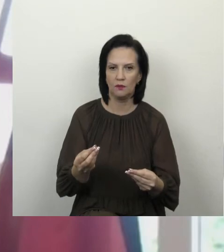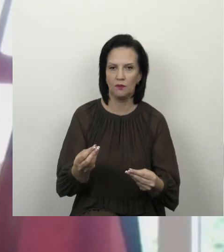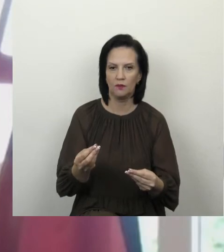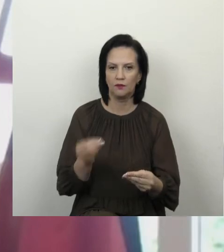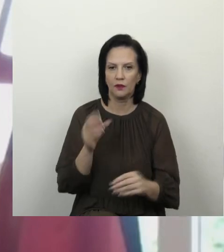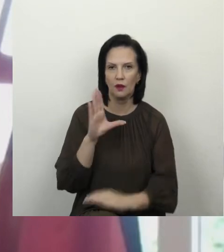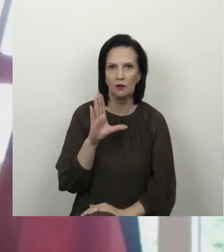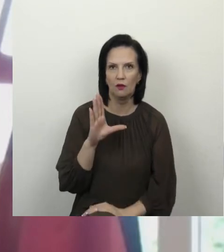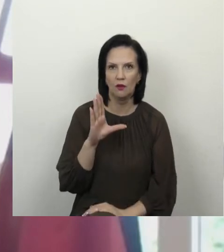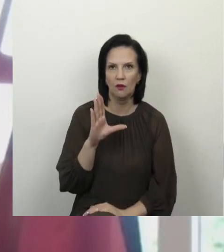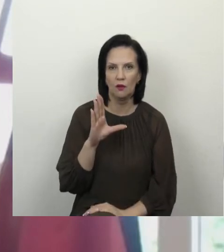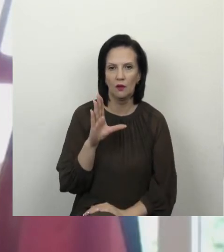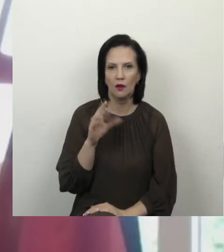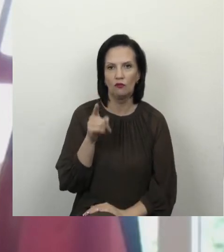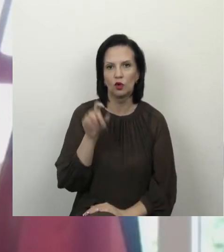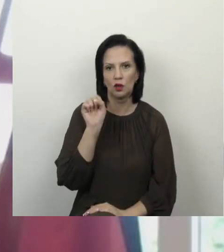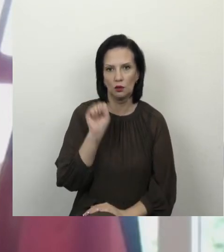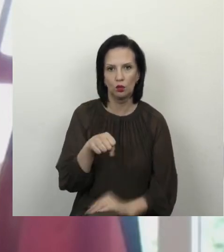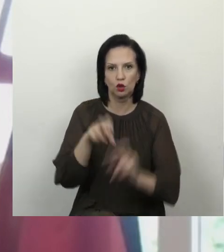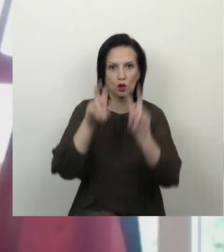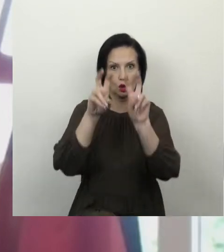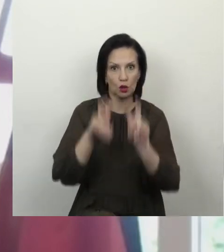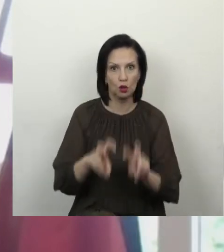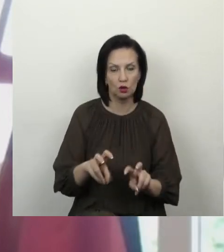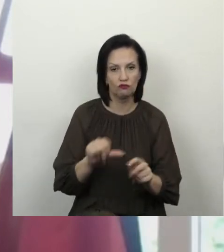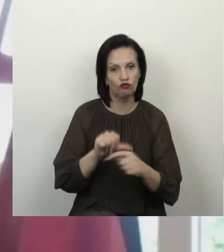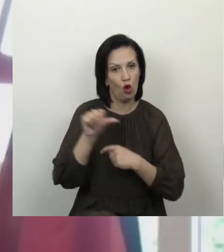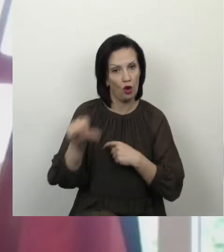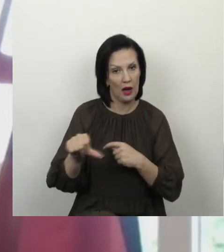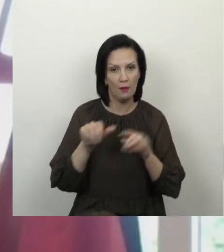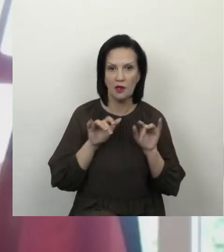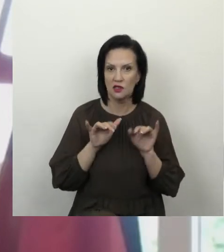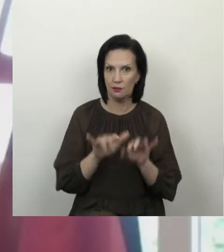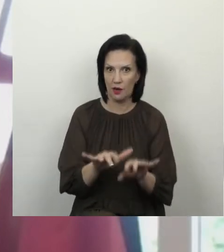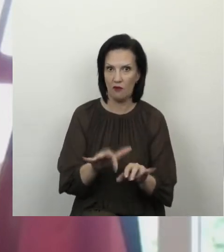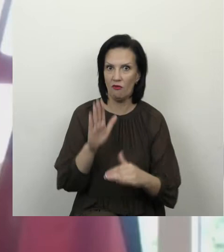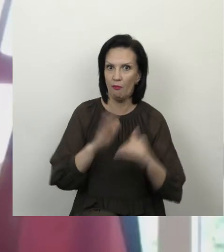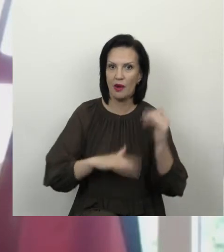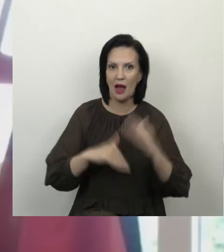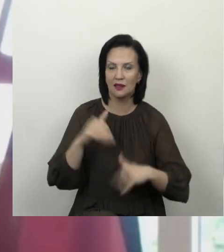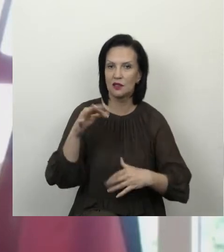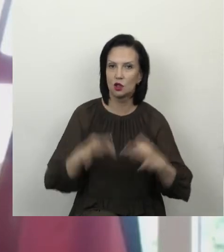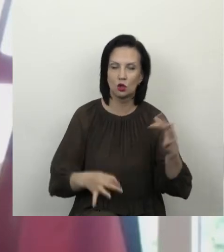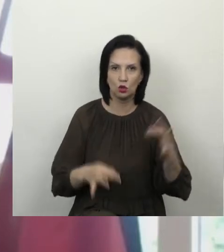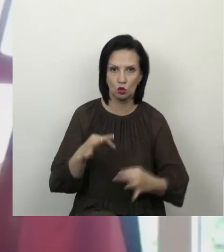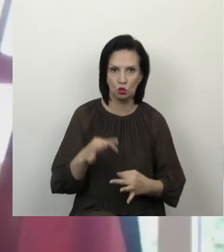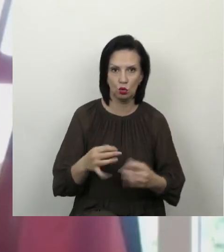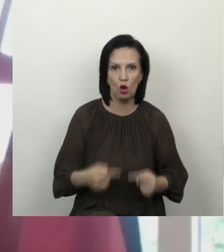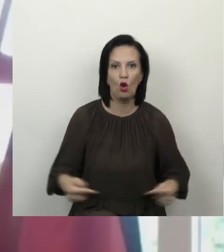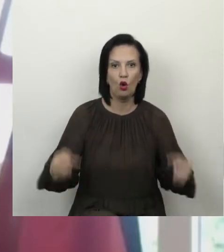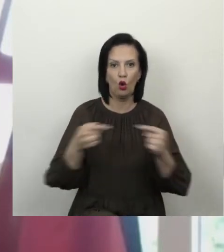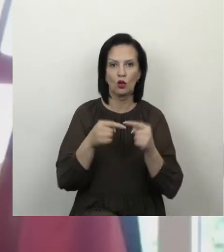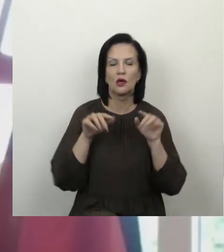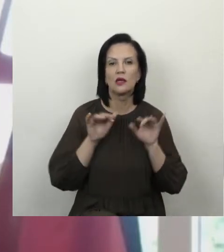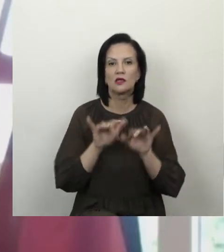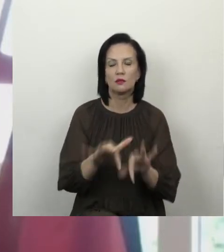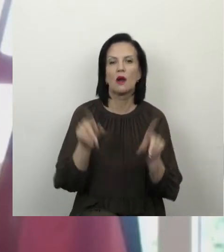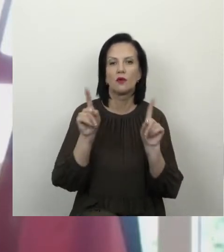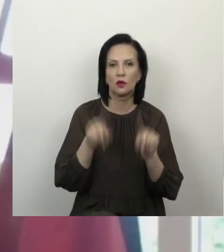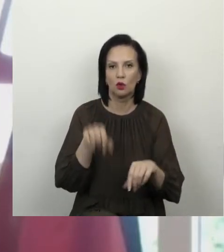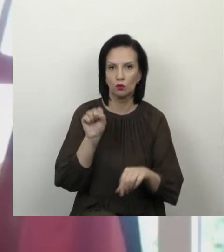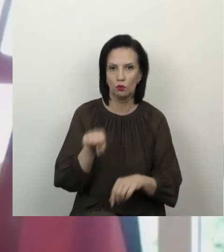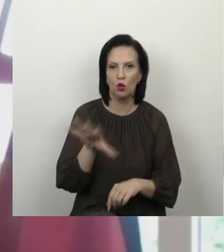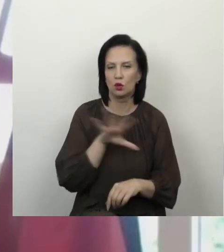by case law of the court. The specific cases can also be varied, ranging from